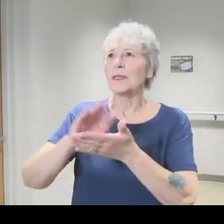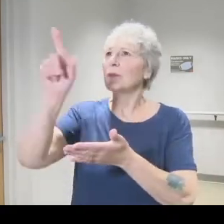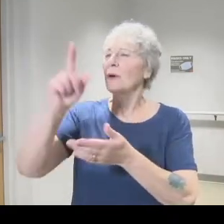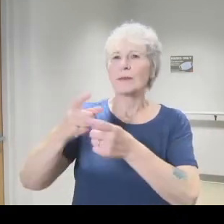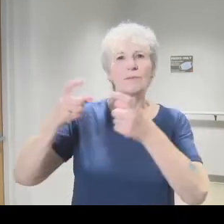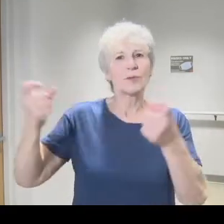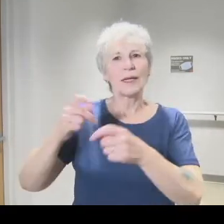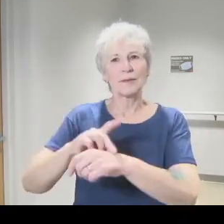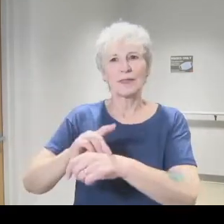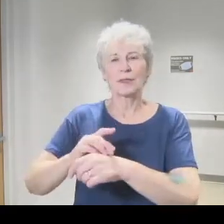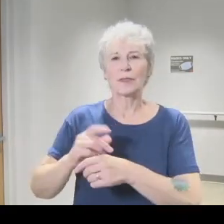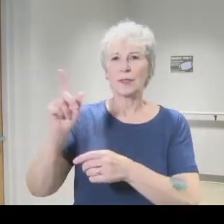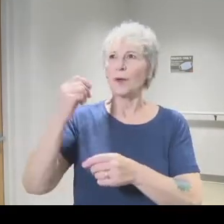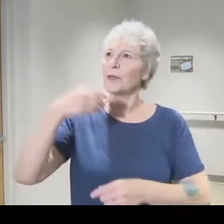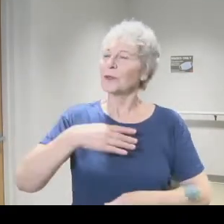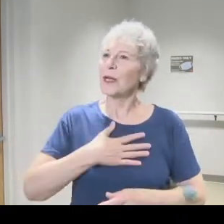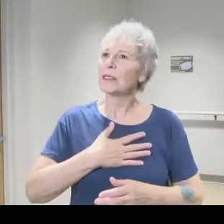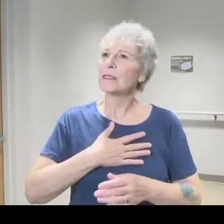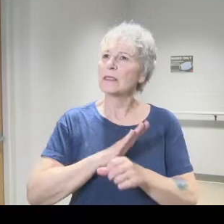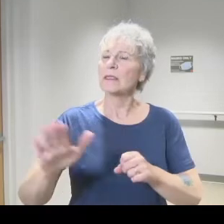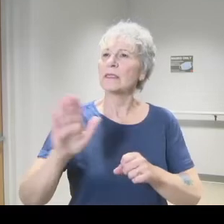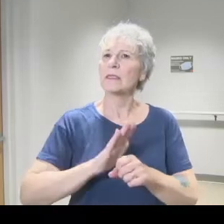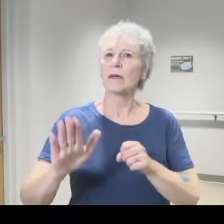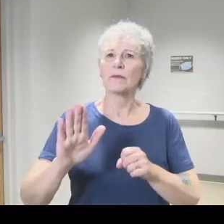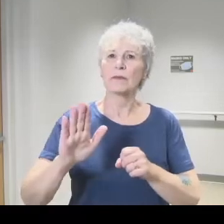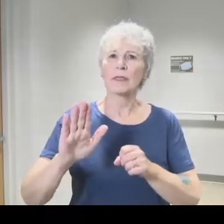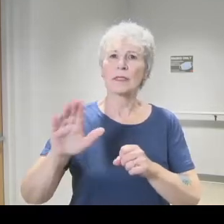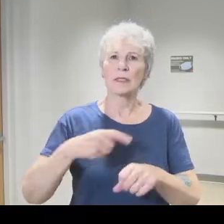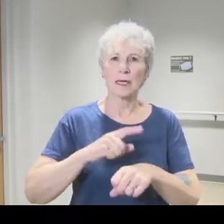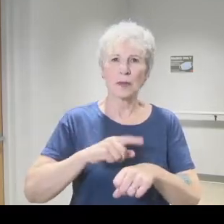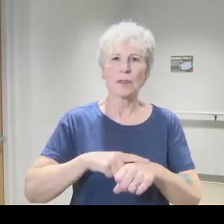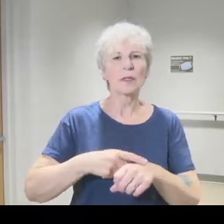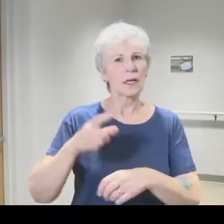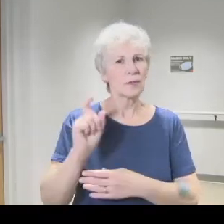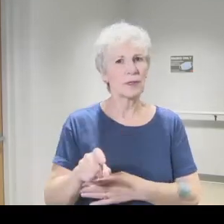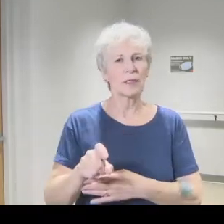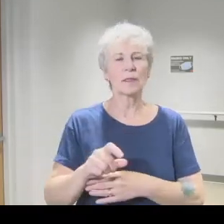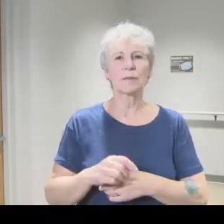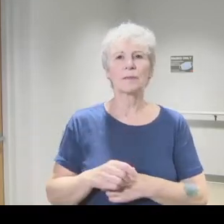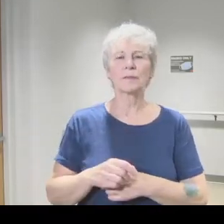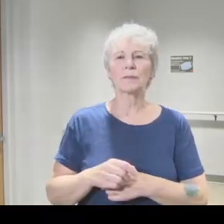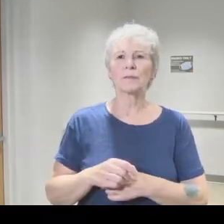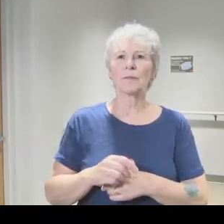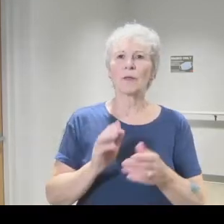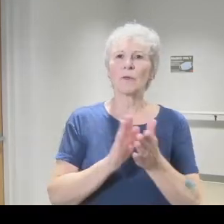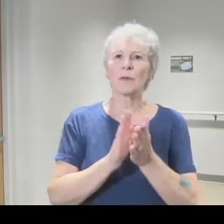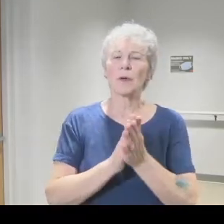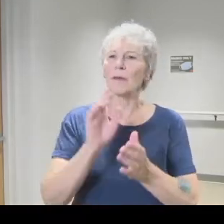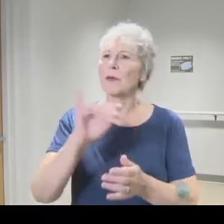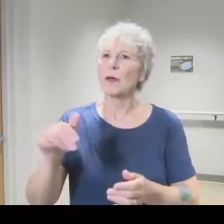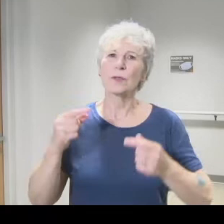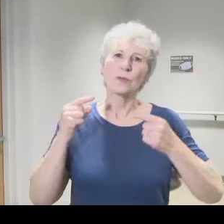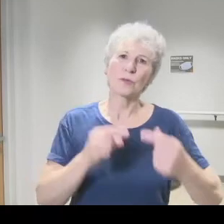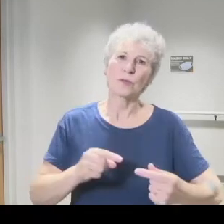and we believe that your grace is sufficient in our time of need. Father, we do pray specifically for those that are struggling